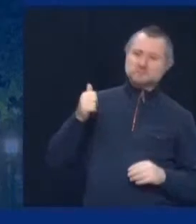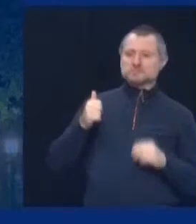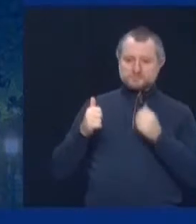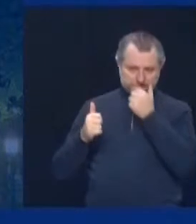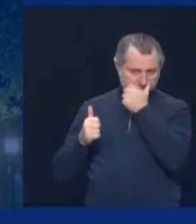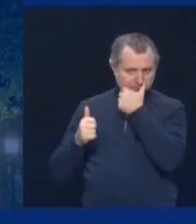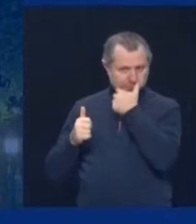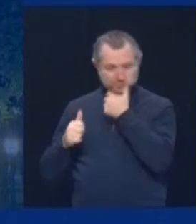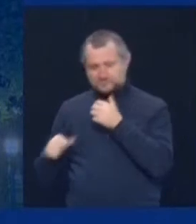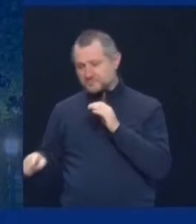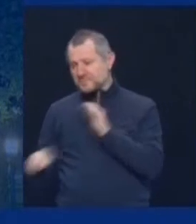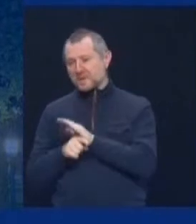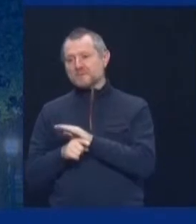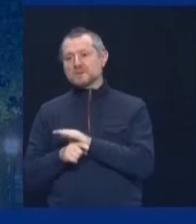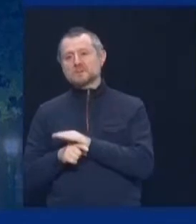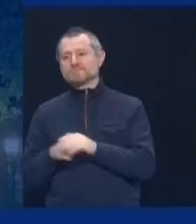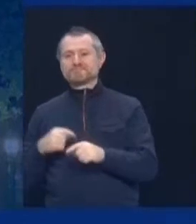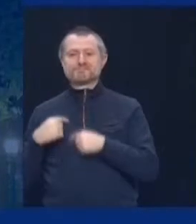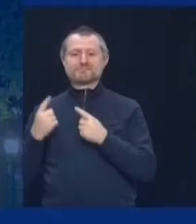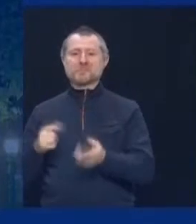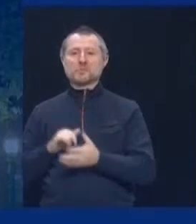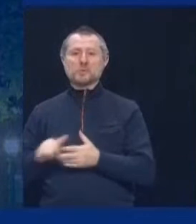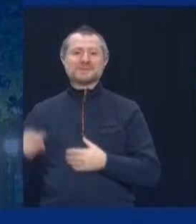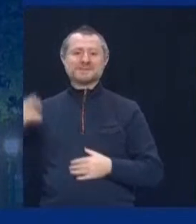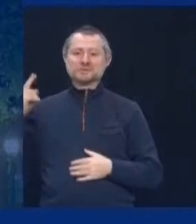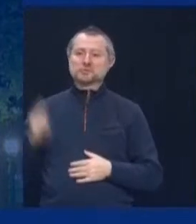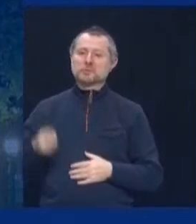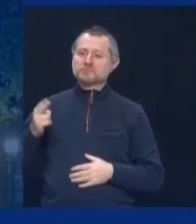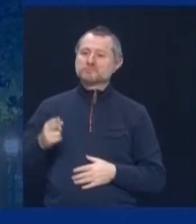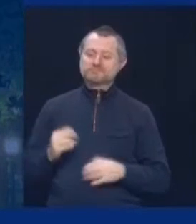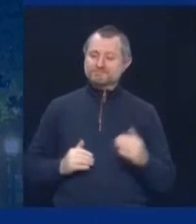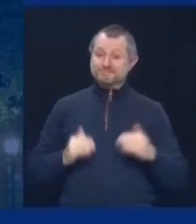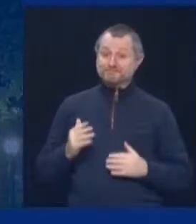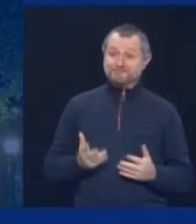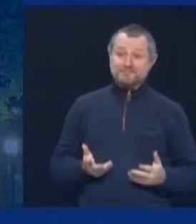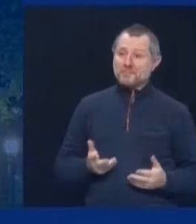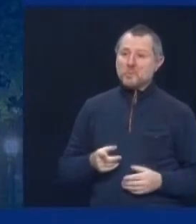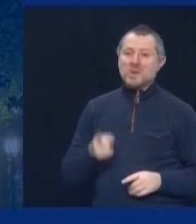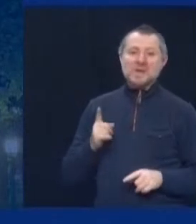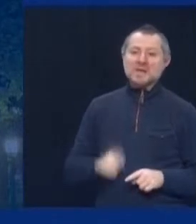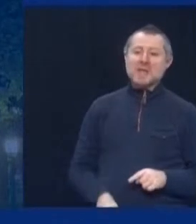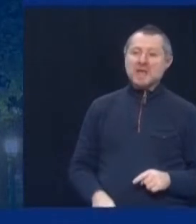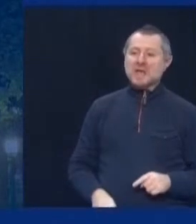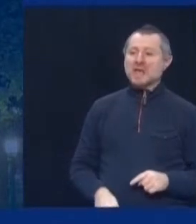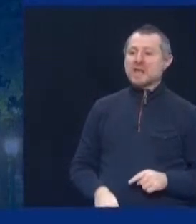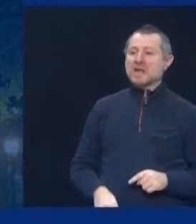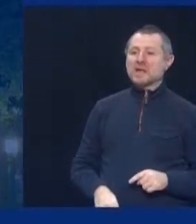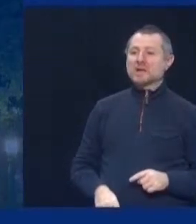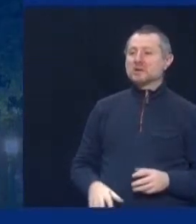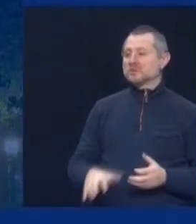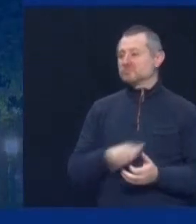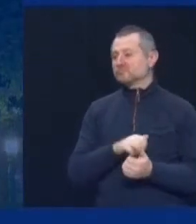York. And this is no time to be savaging essential services.